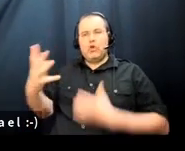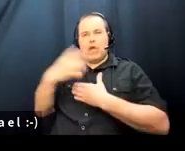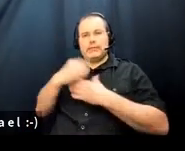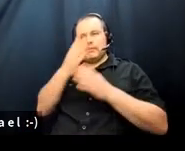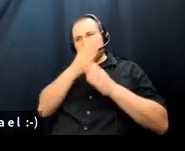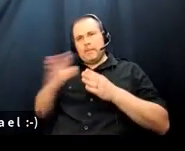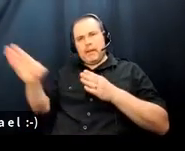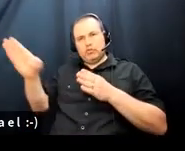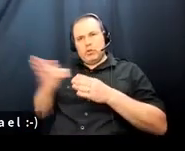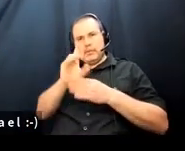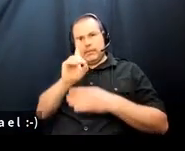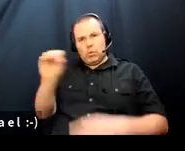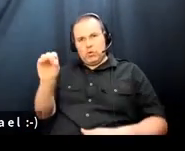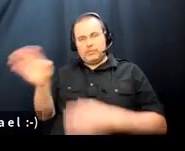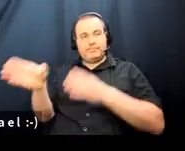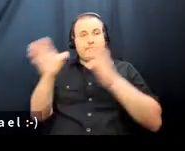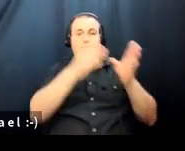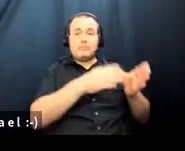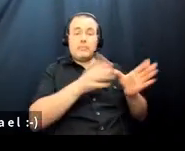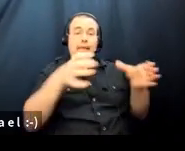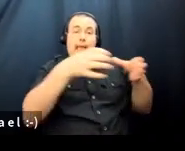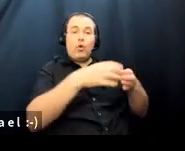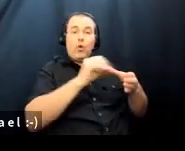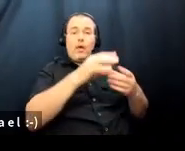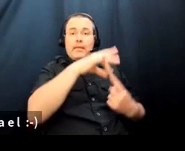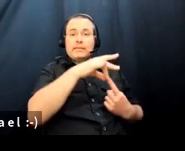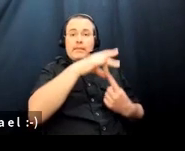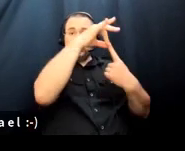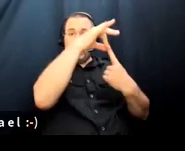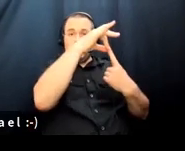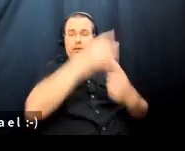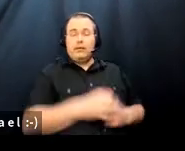A category of exceptionality would be